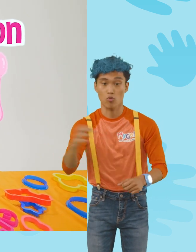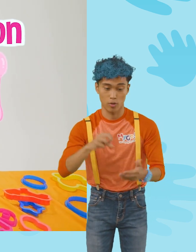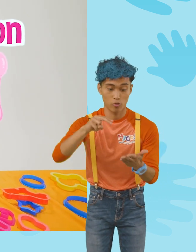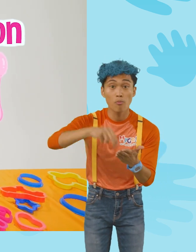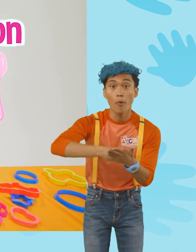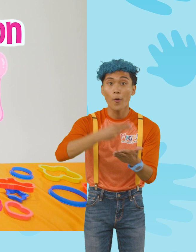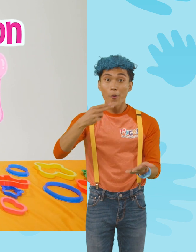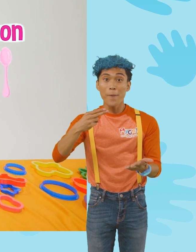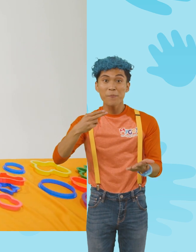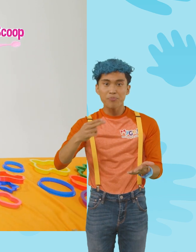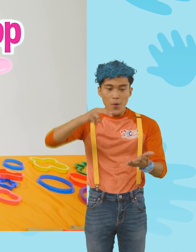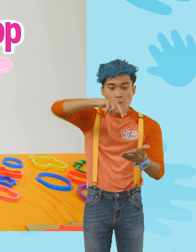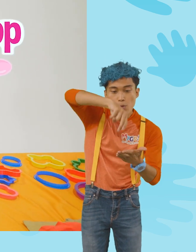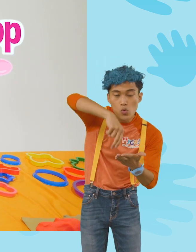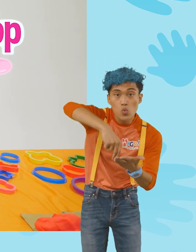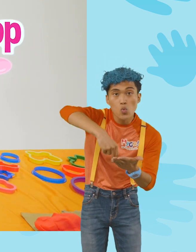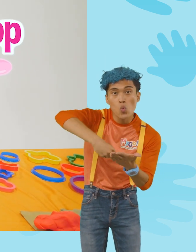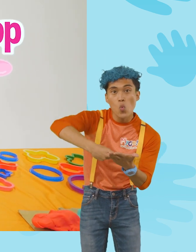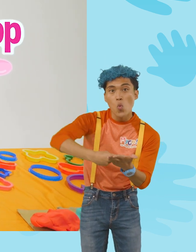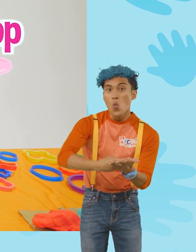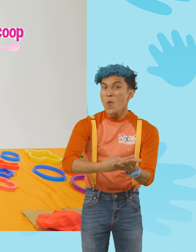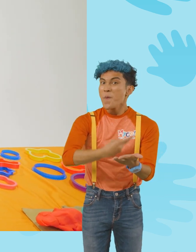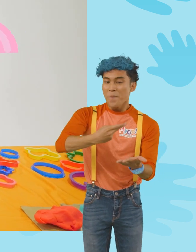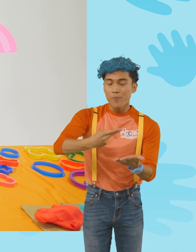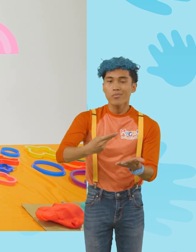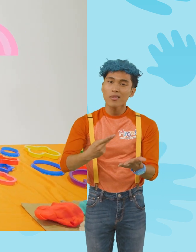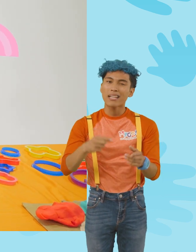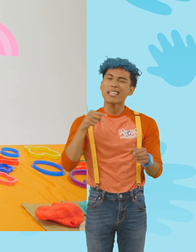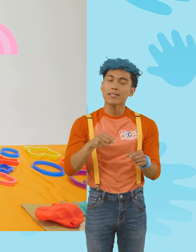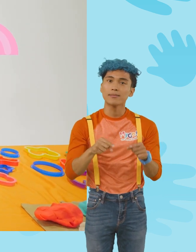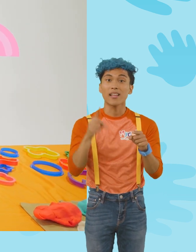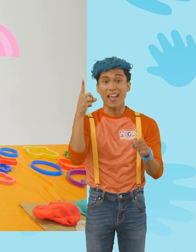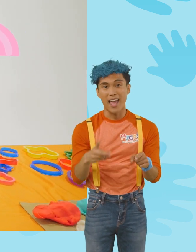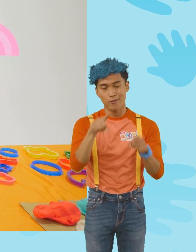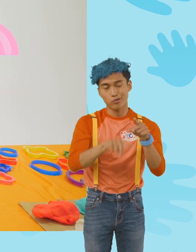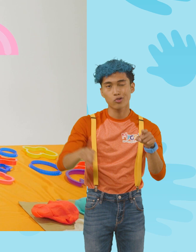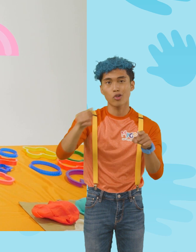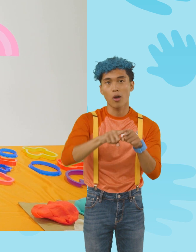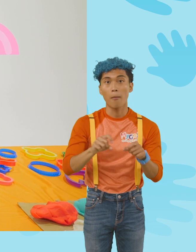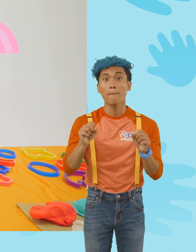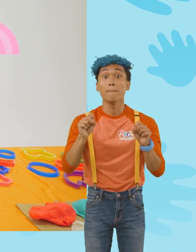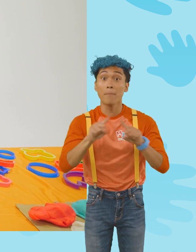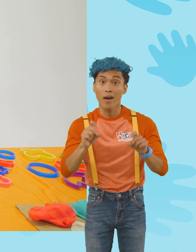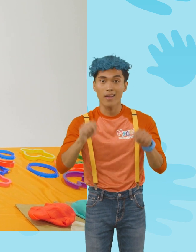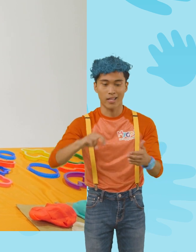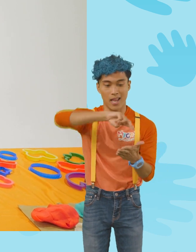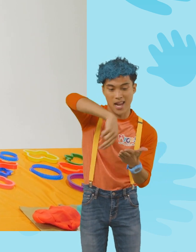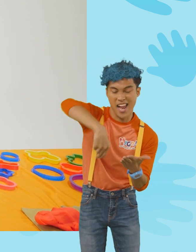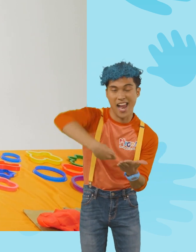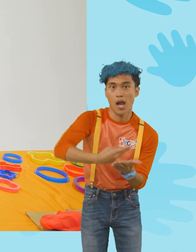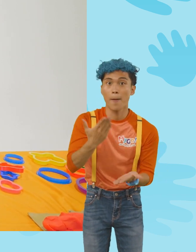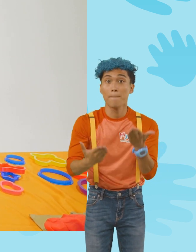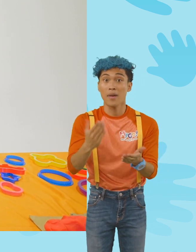and you scoop it, although it's a half of a circle, but you go all the way around, you actually might be